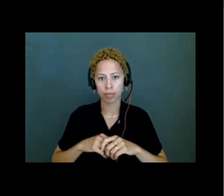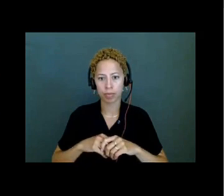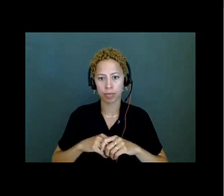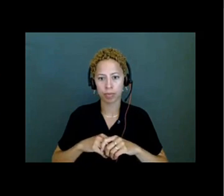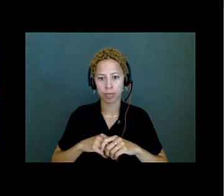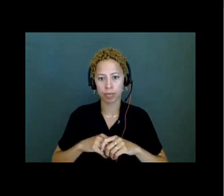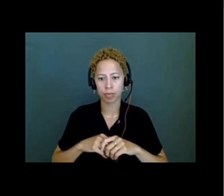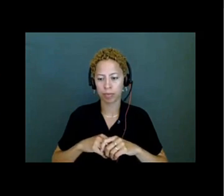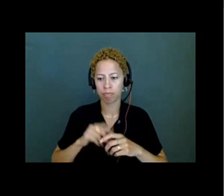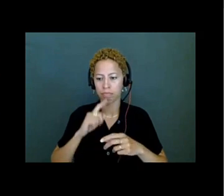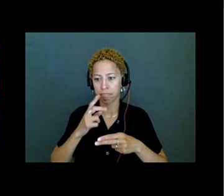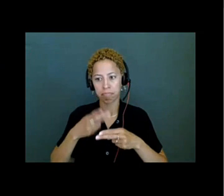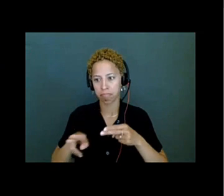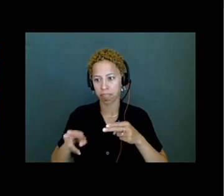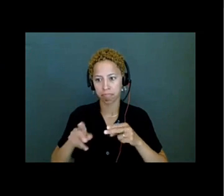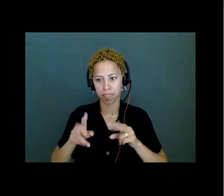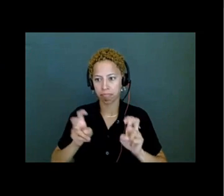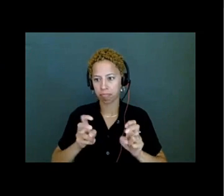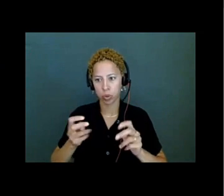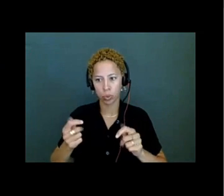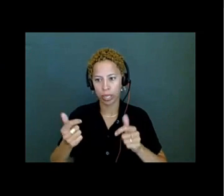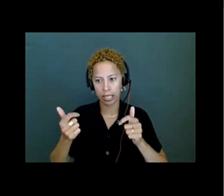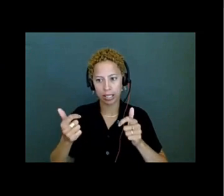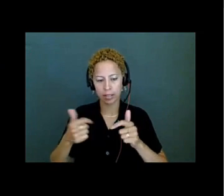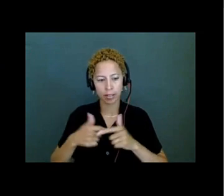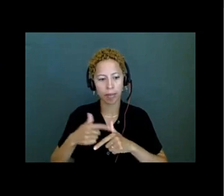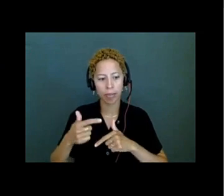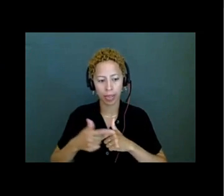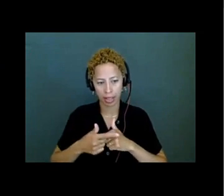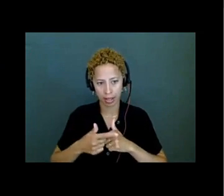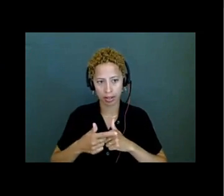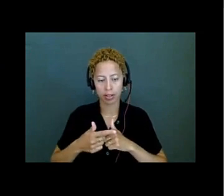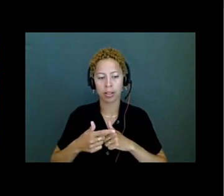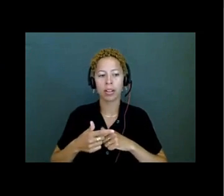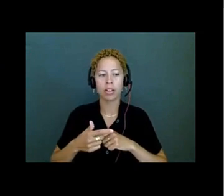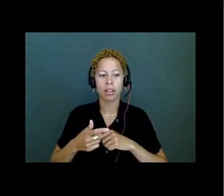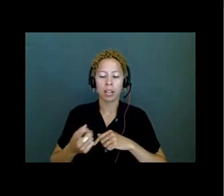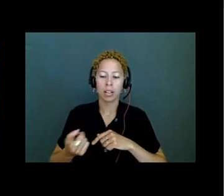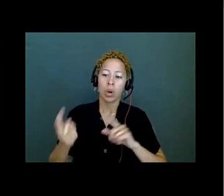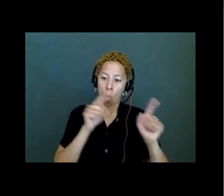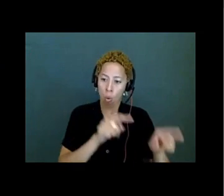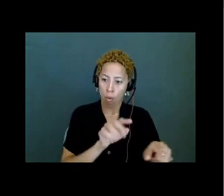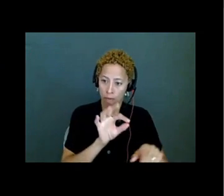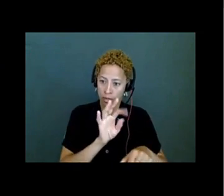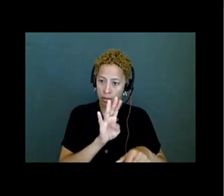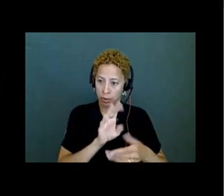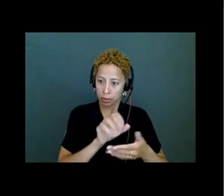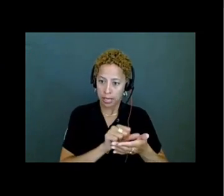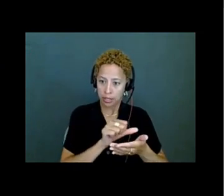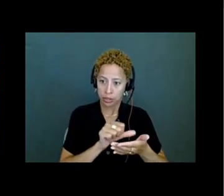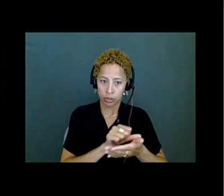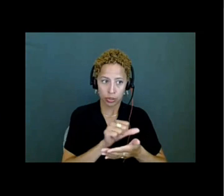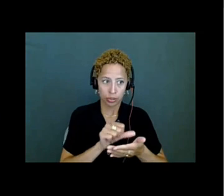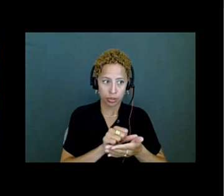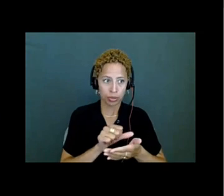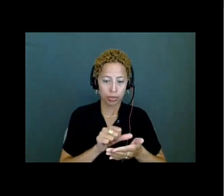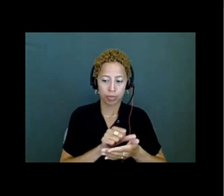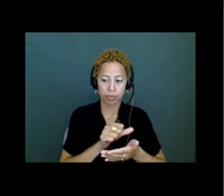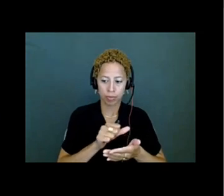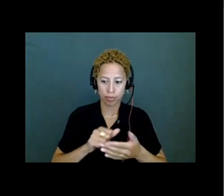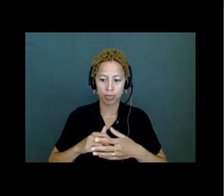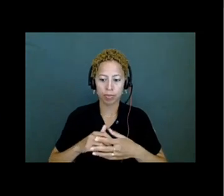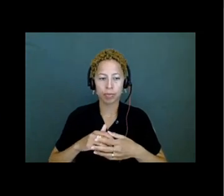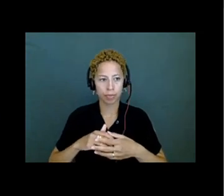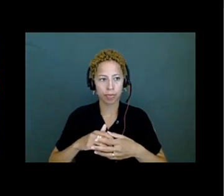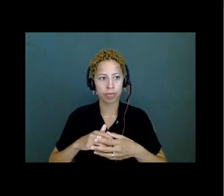next to no time to download. I would then go to my Facebook page and I would share